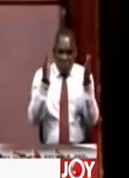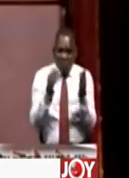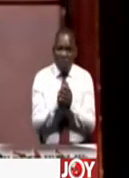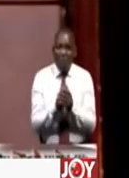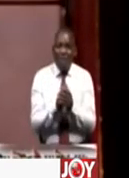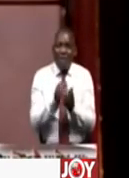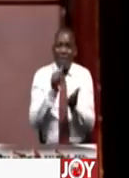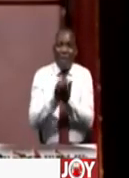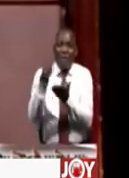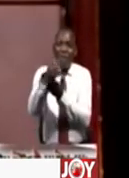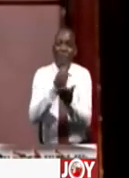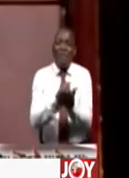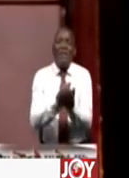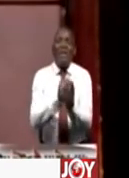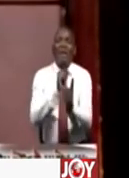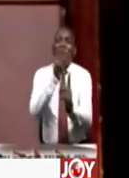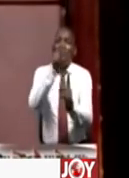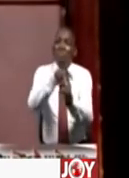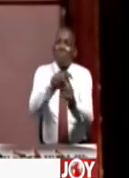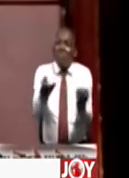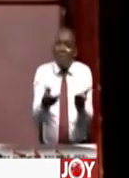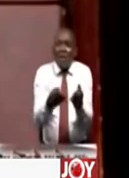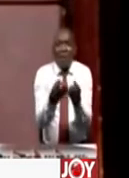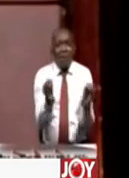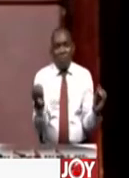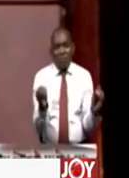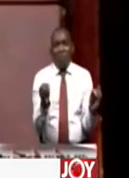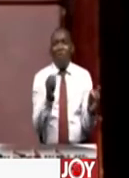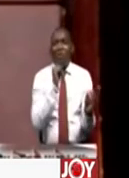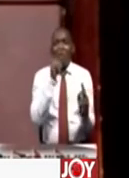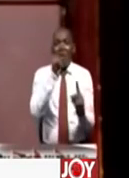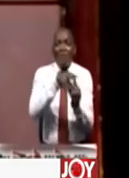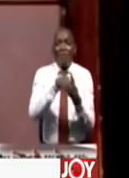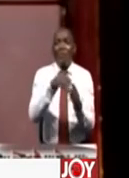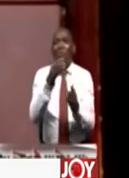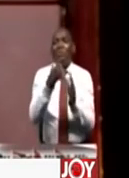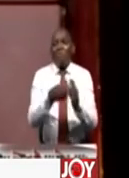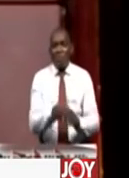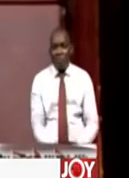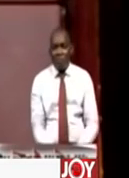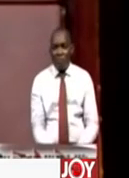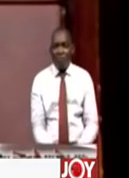it is not a document exhibited in these proceedings.